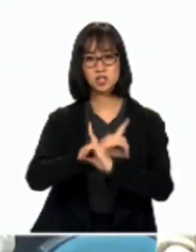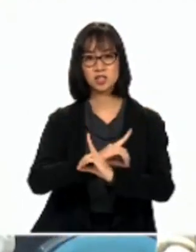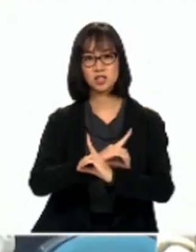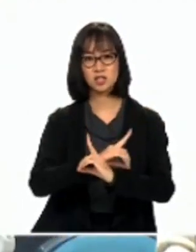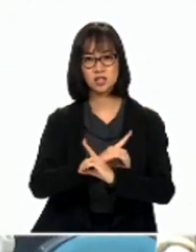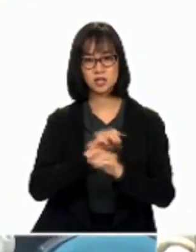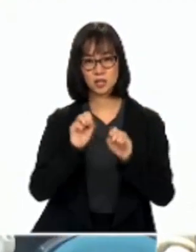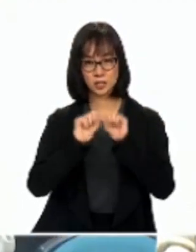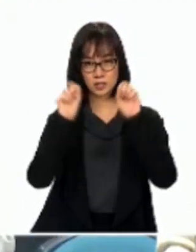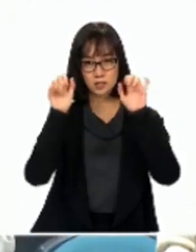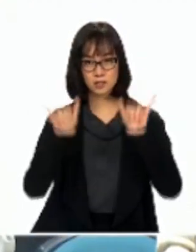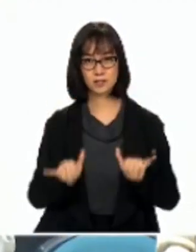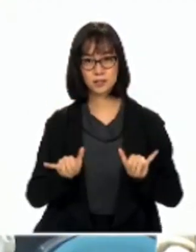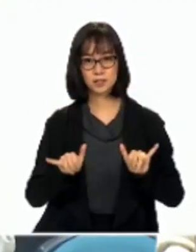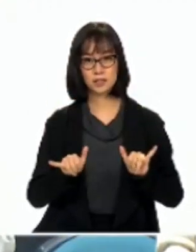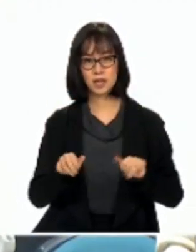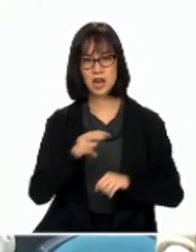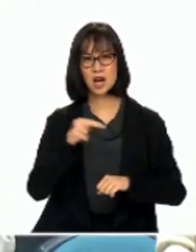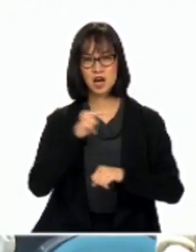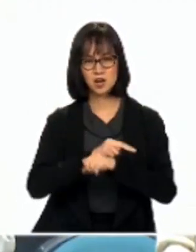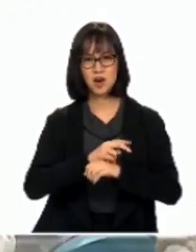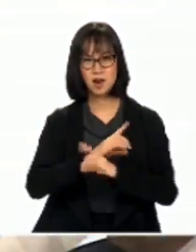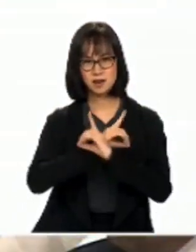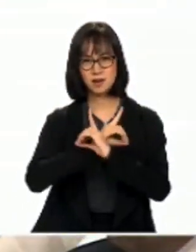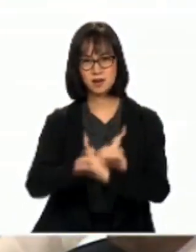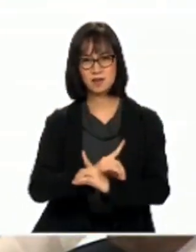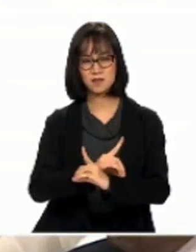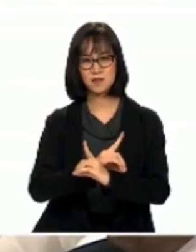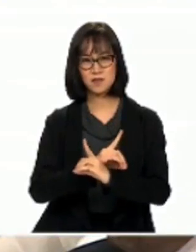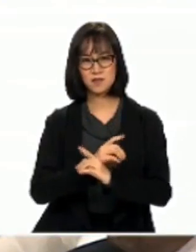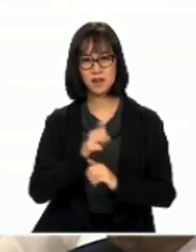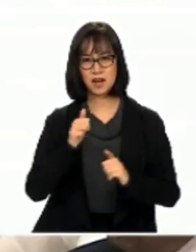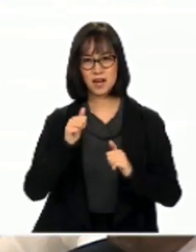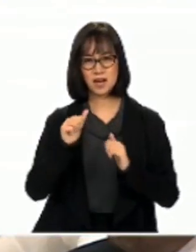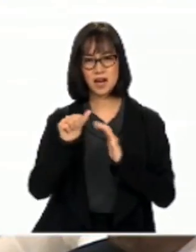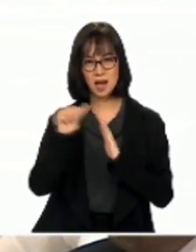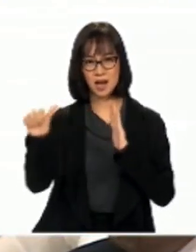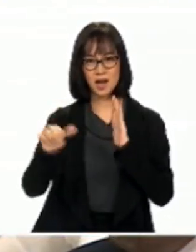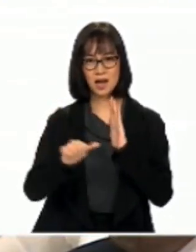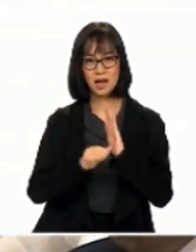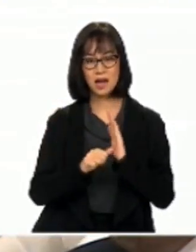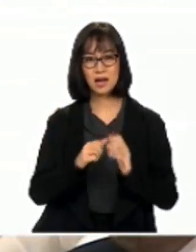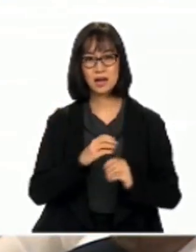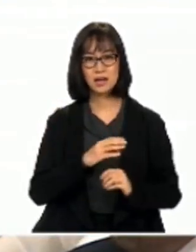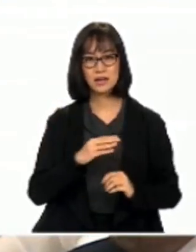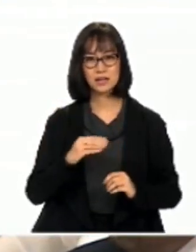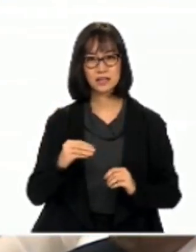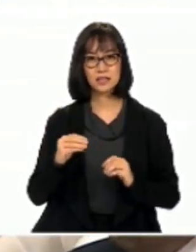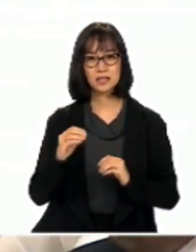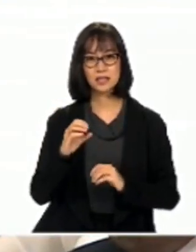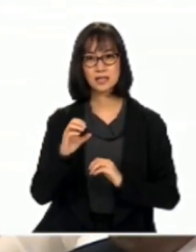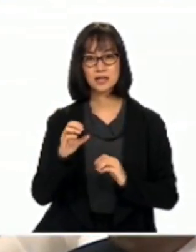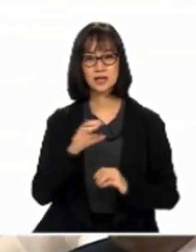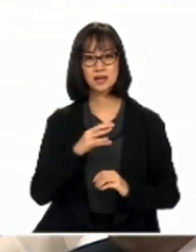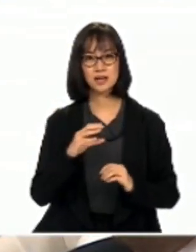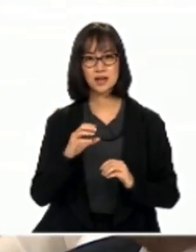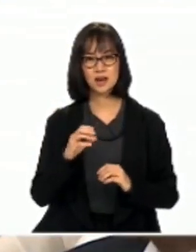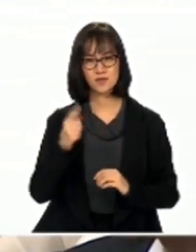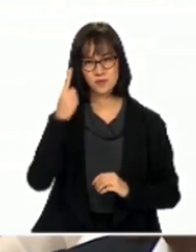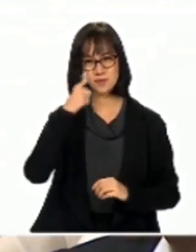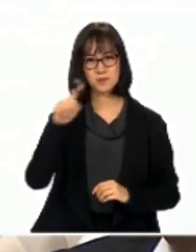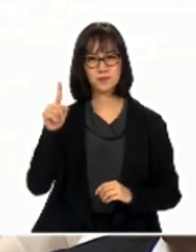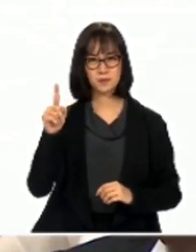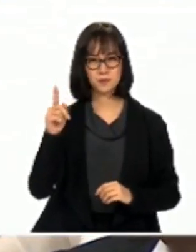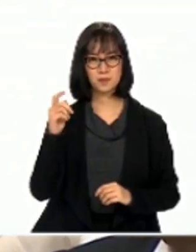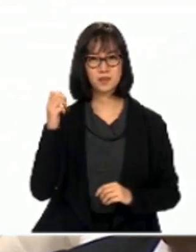proposed National Defense Act and the Uniform Personnel Separation Retirement Pension Bill and the